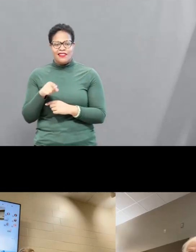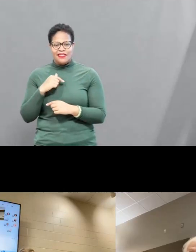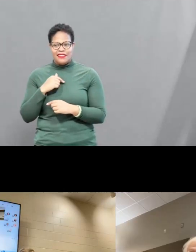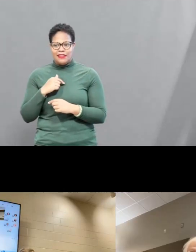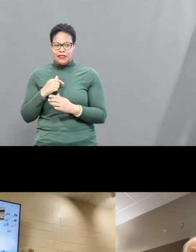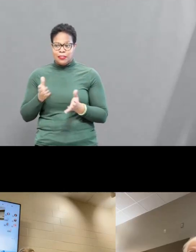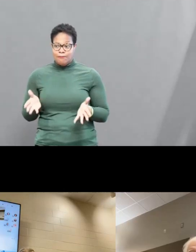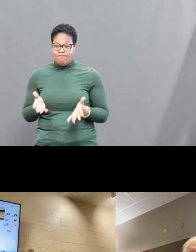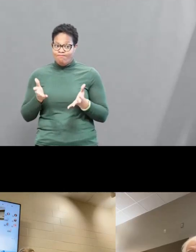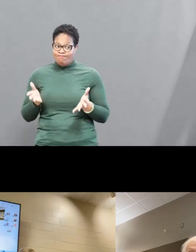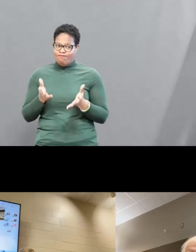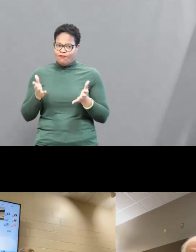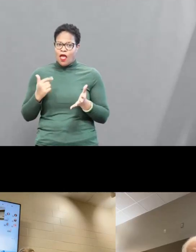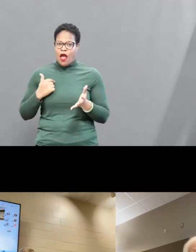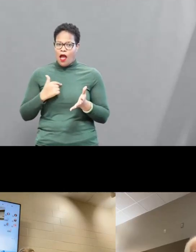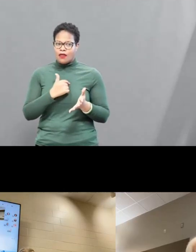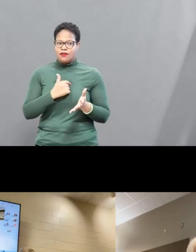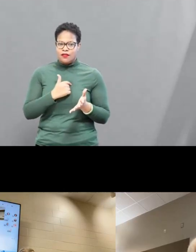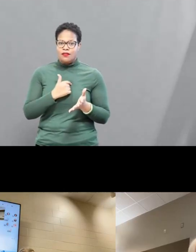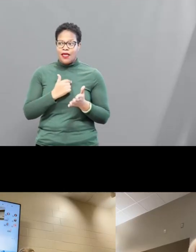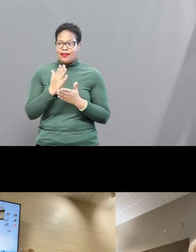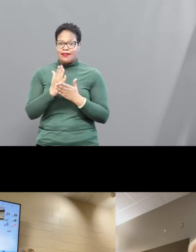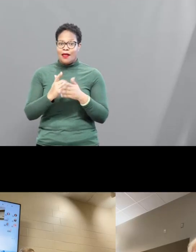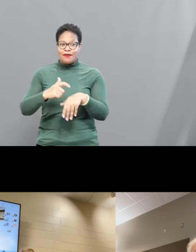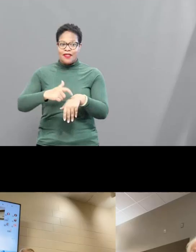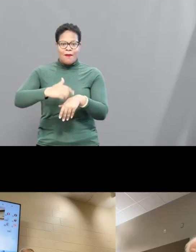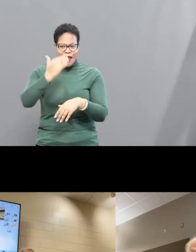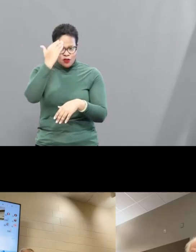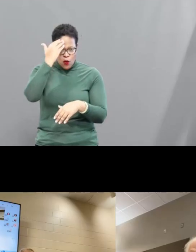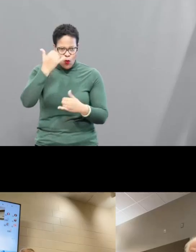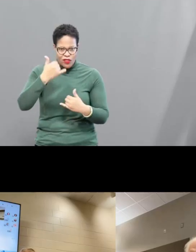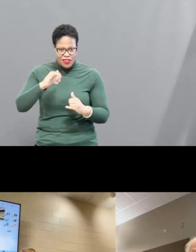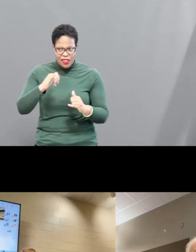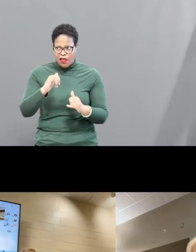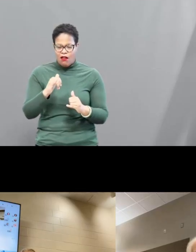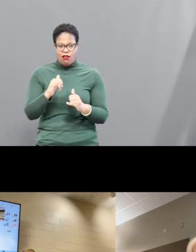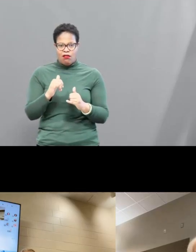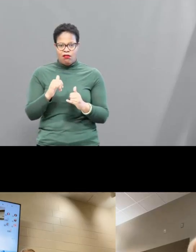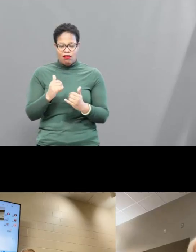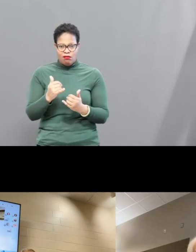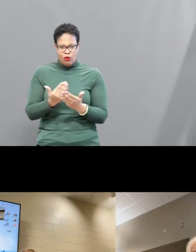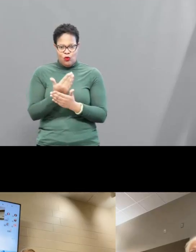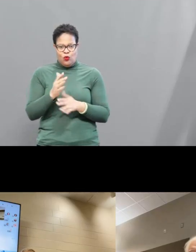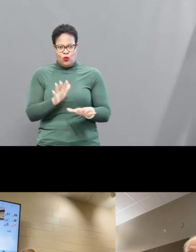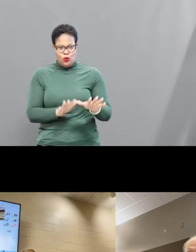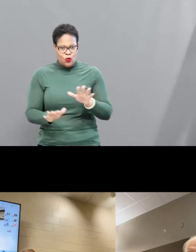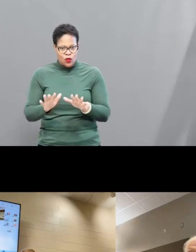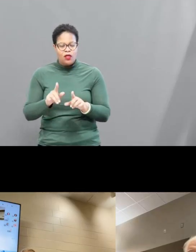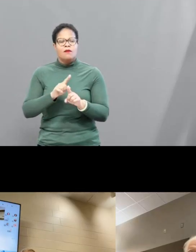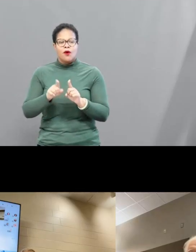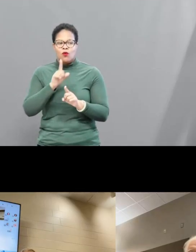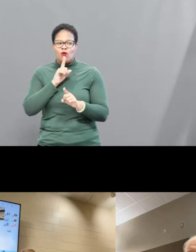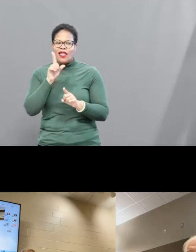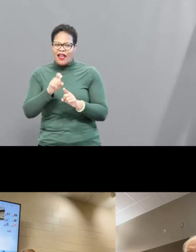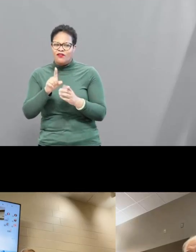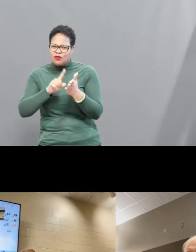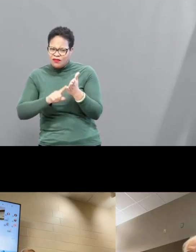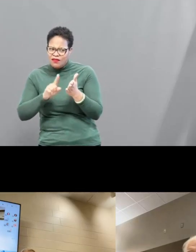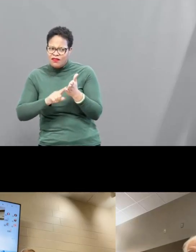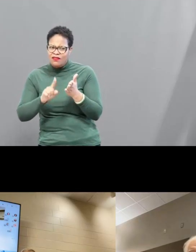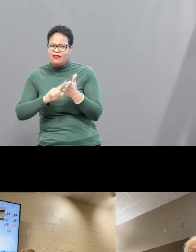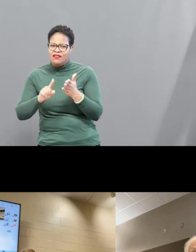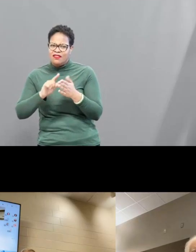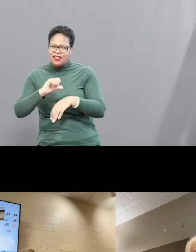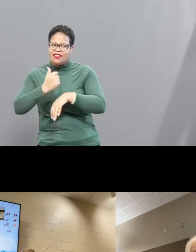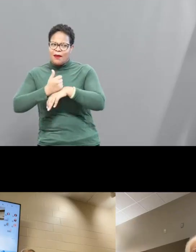behind us at some point in time. I know we're still walking, but we really got to look at